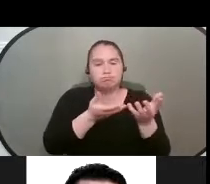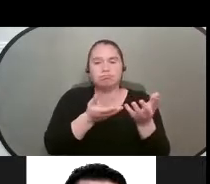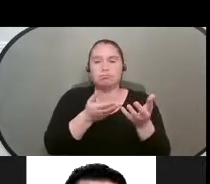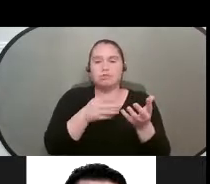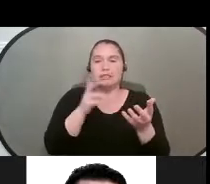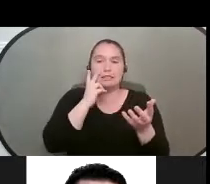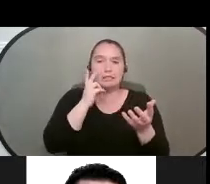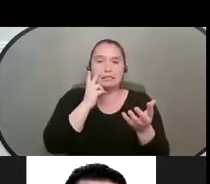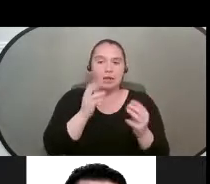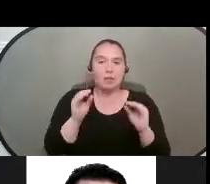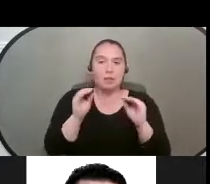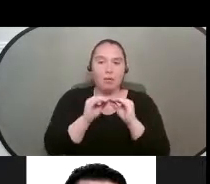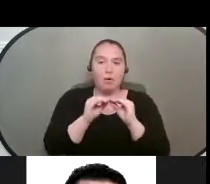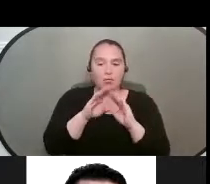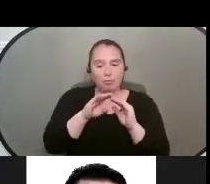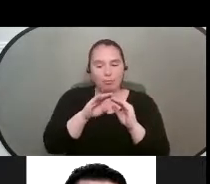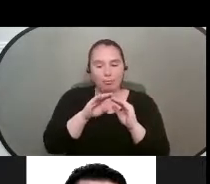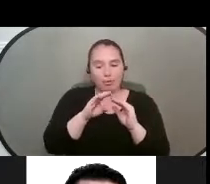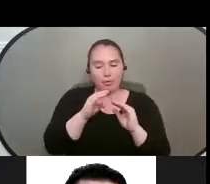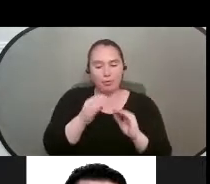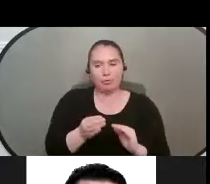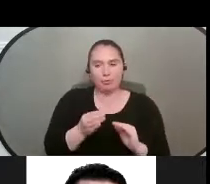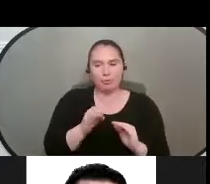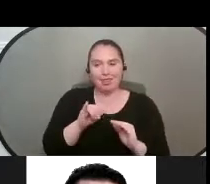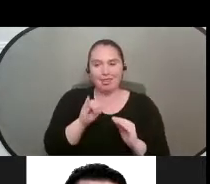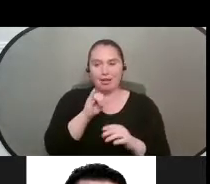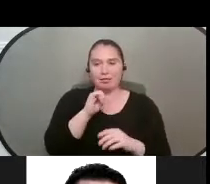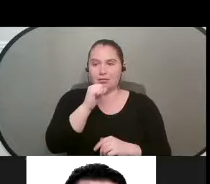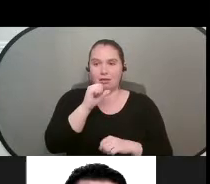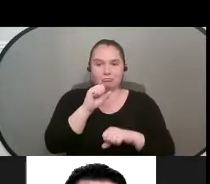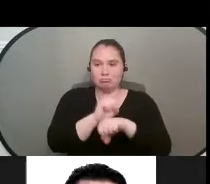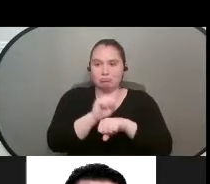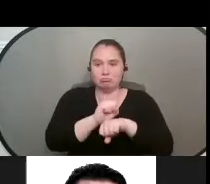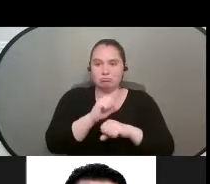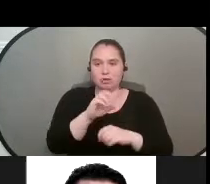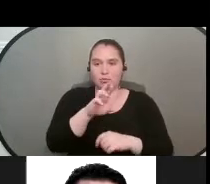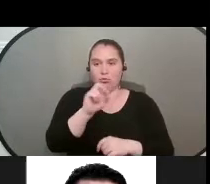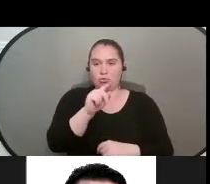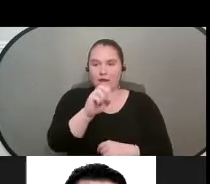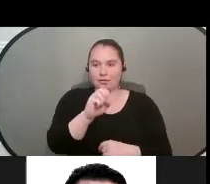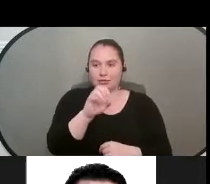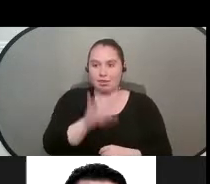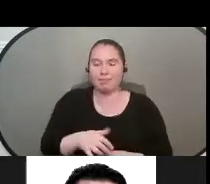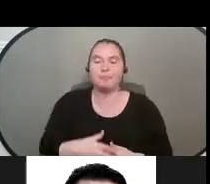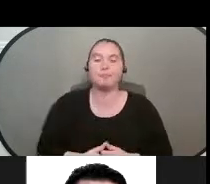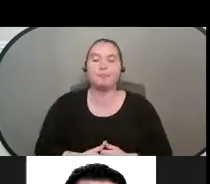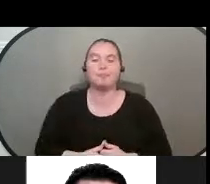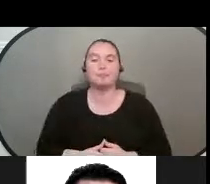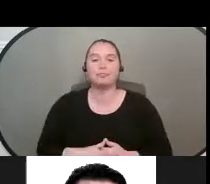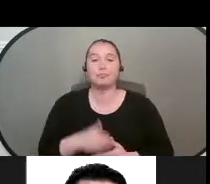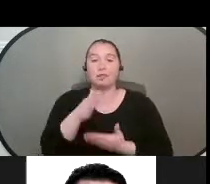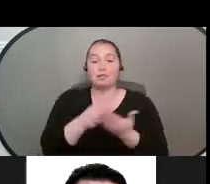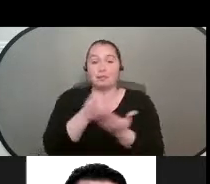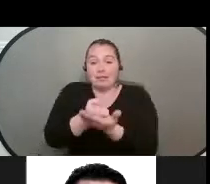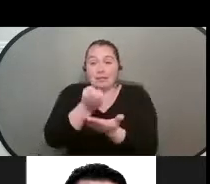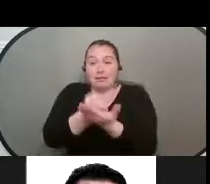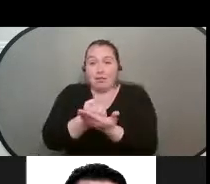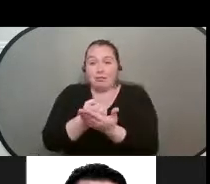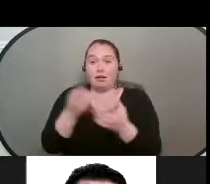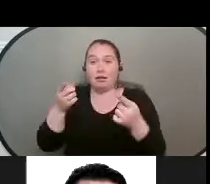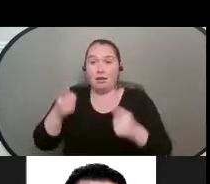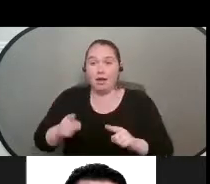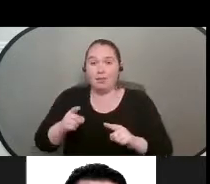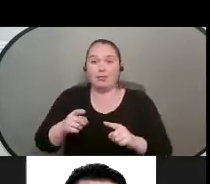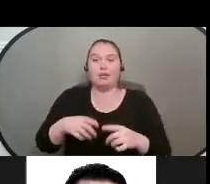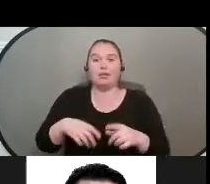decline in those unemployment rates. Next slide. Now, some of the economic highlights: Amazon